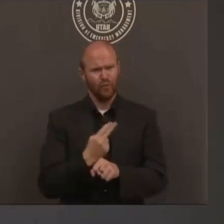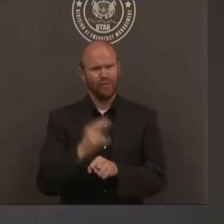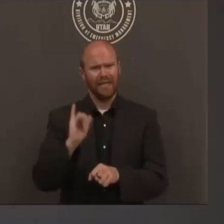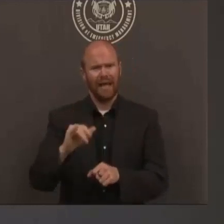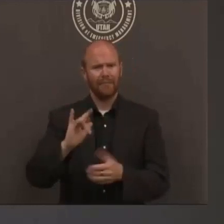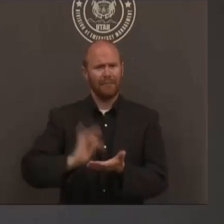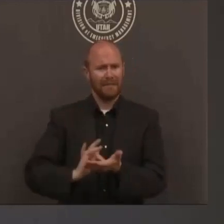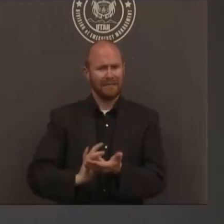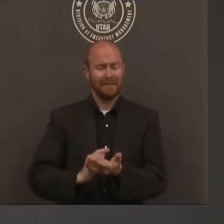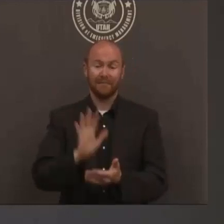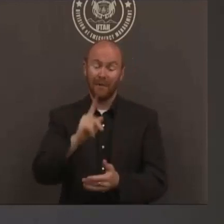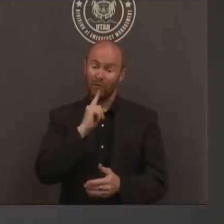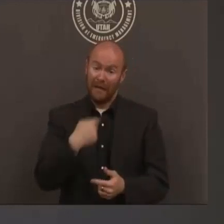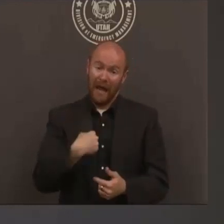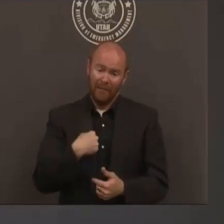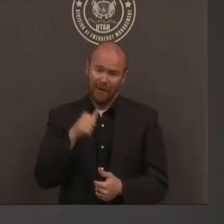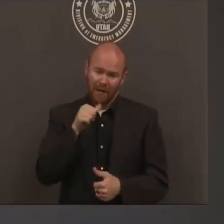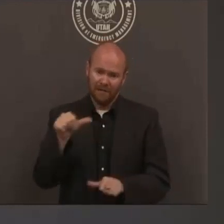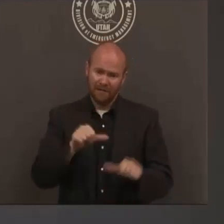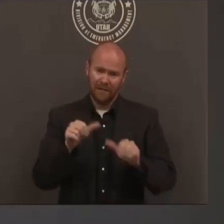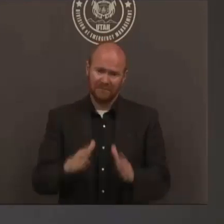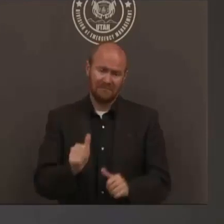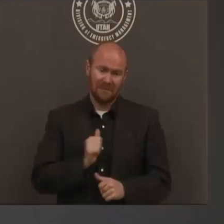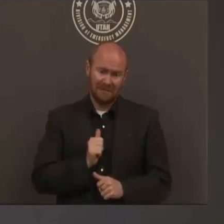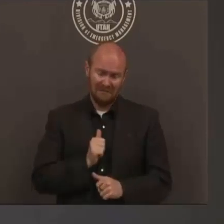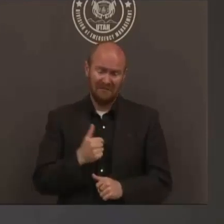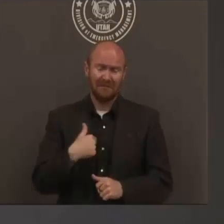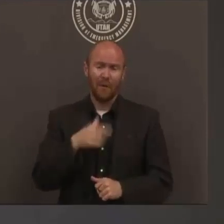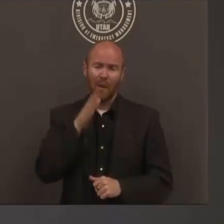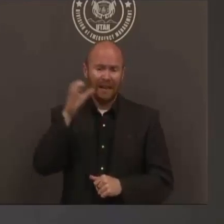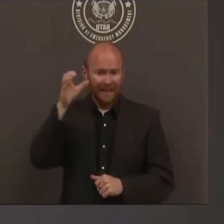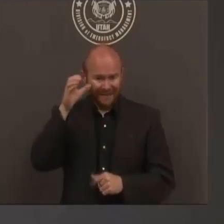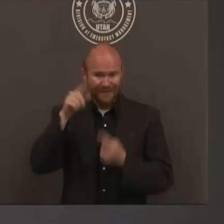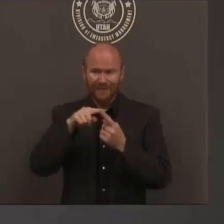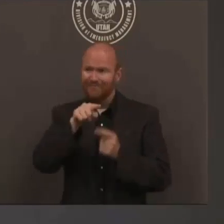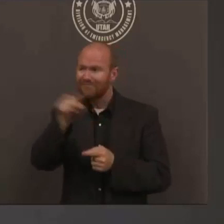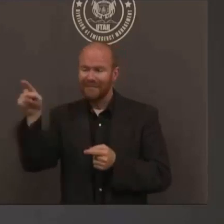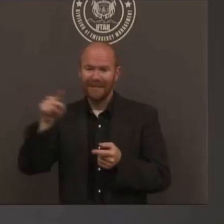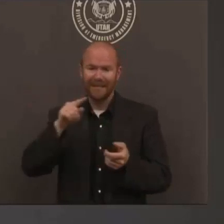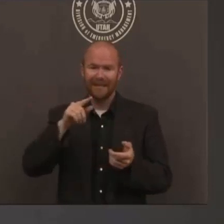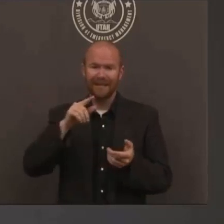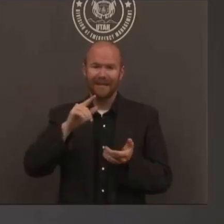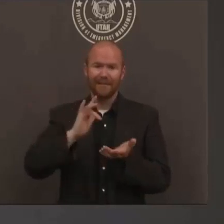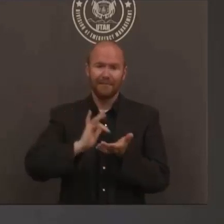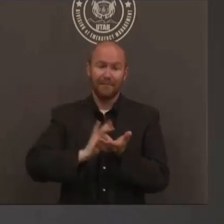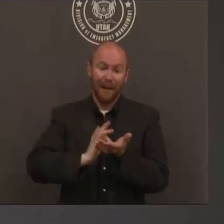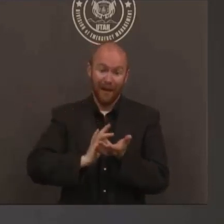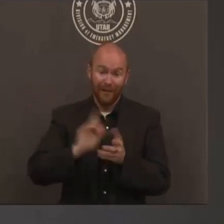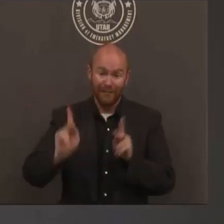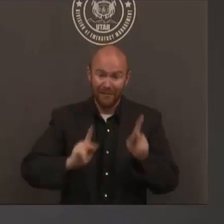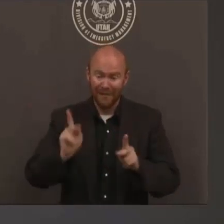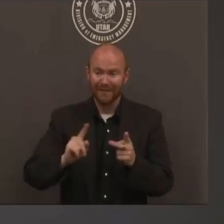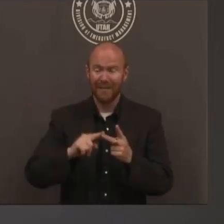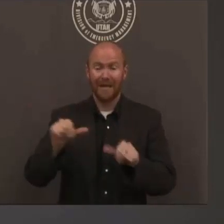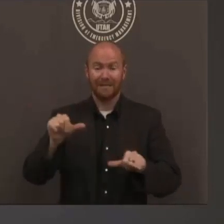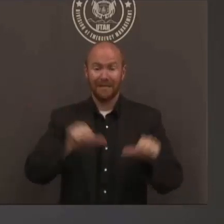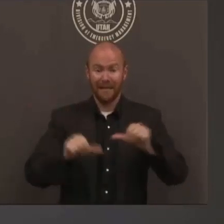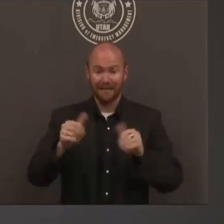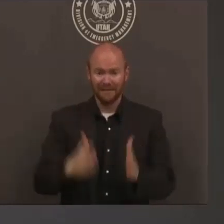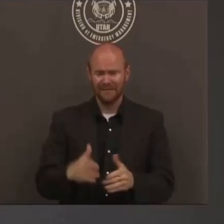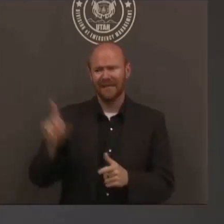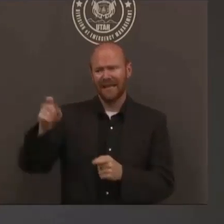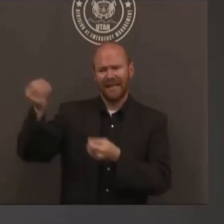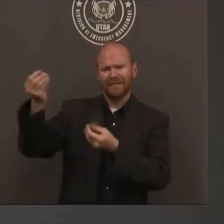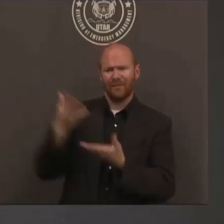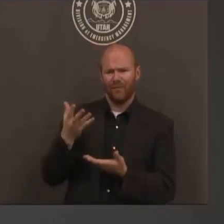learn like the rest of you as we move towards this, and I'm going to listen to the scientists, I'm going to listen to the medical advisors, and let them tell me what we should be